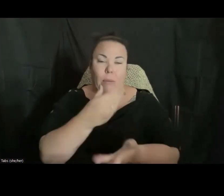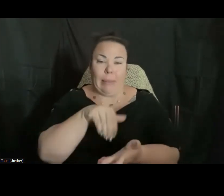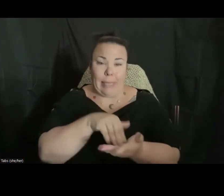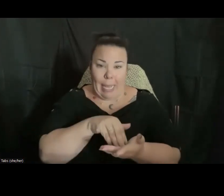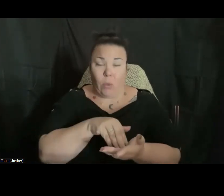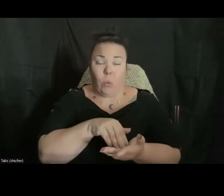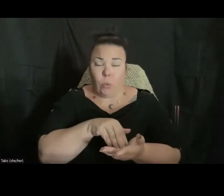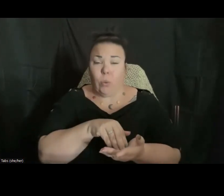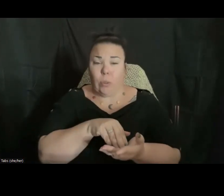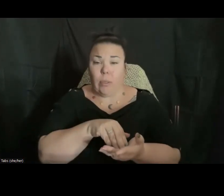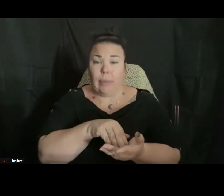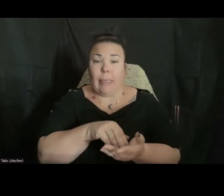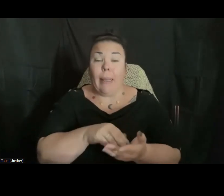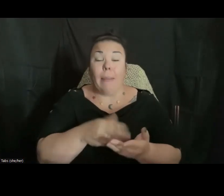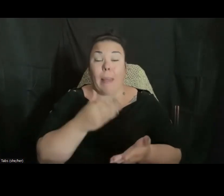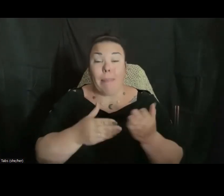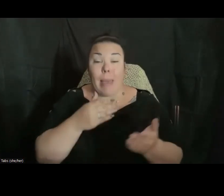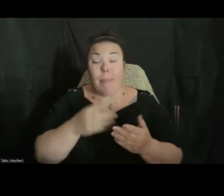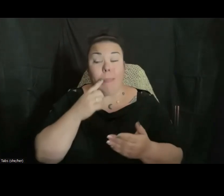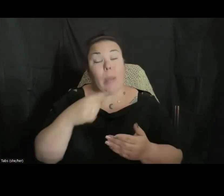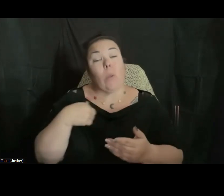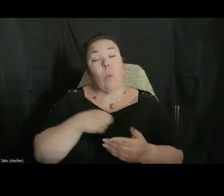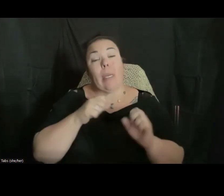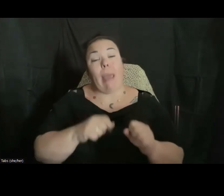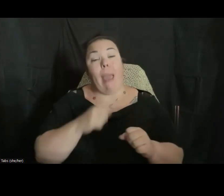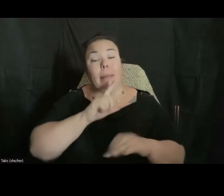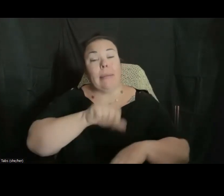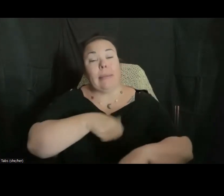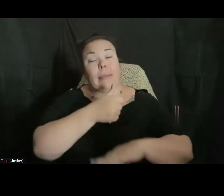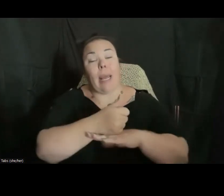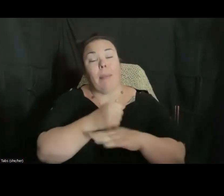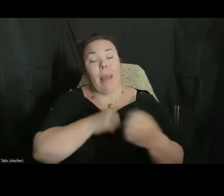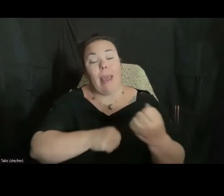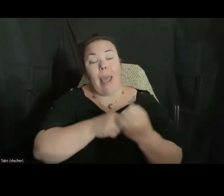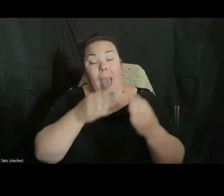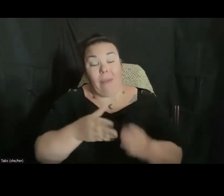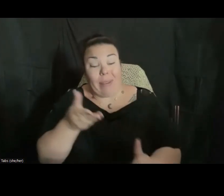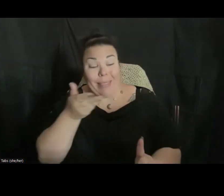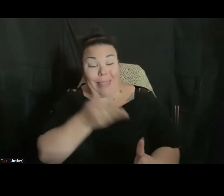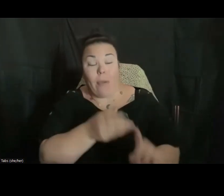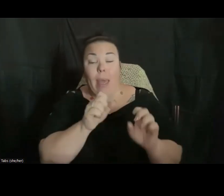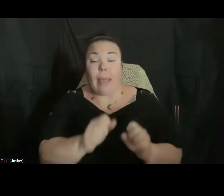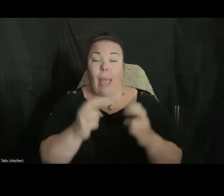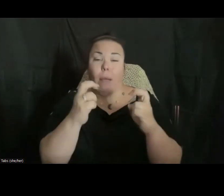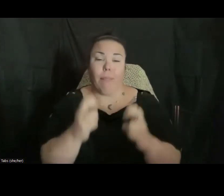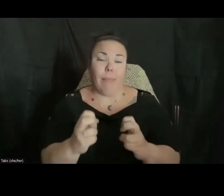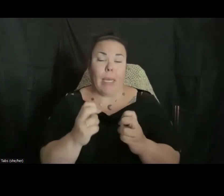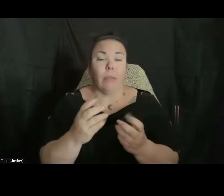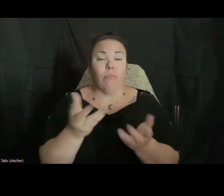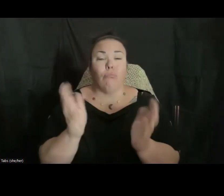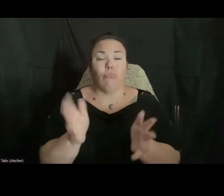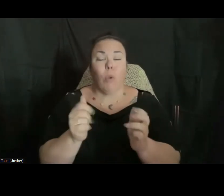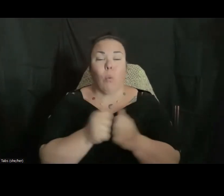potentially have an advocate at that health center that can meet with survivors. Our focus is on creating